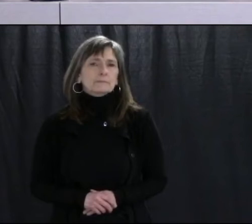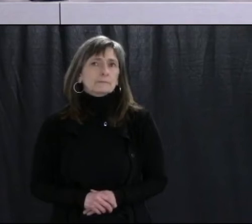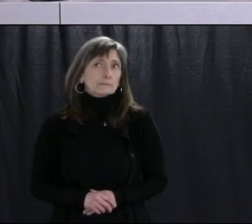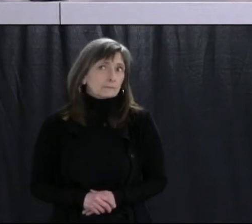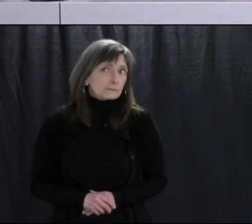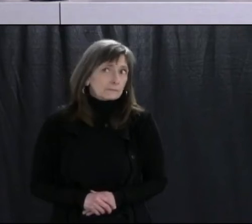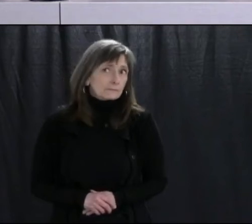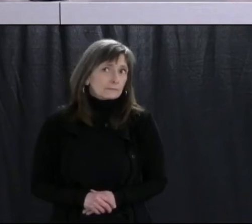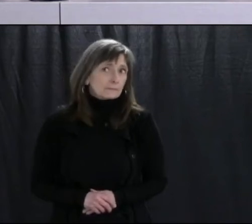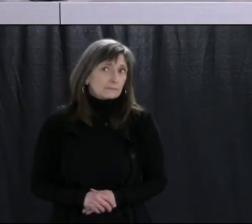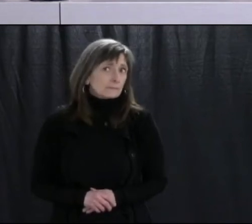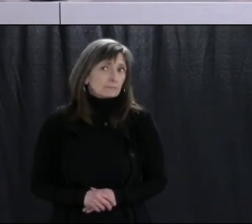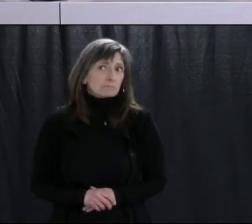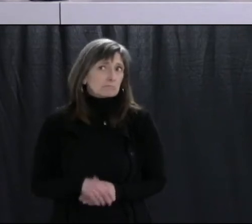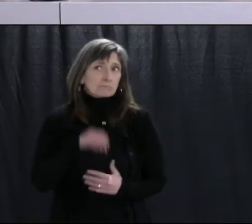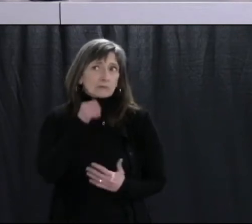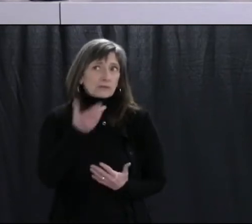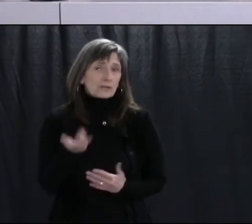Okay, if he's not there, we'll continue.